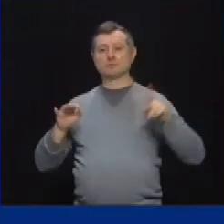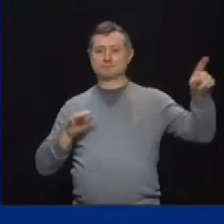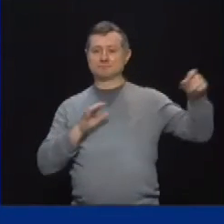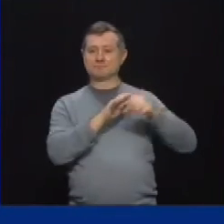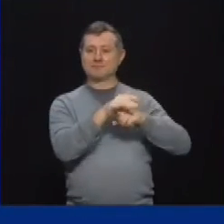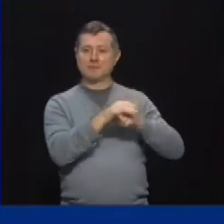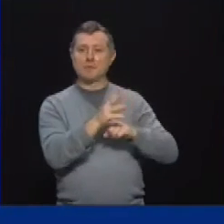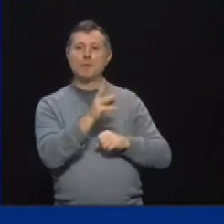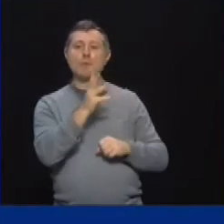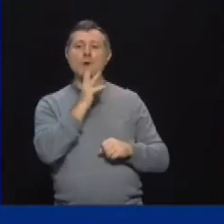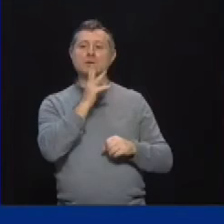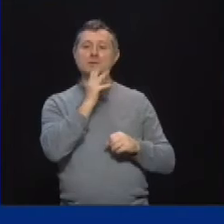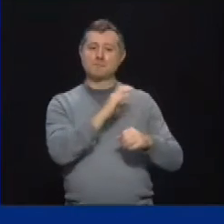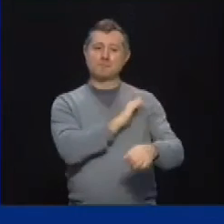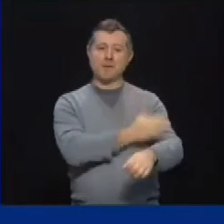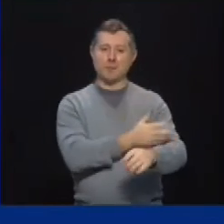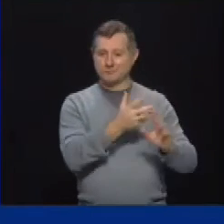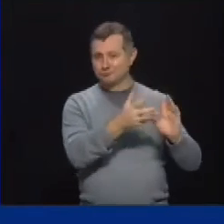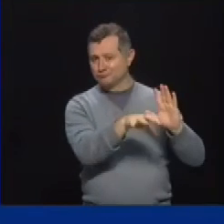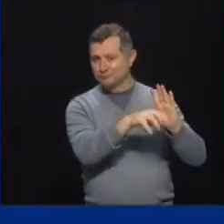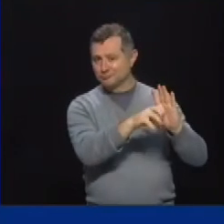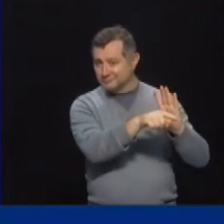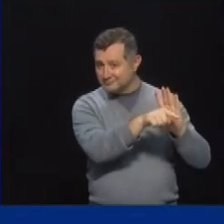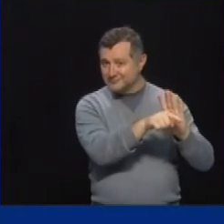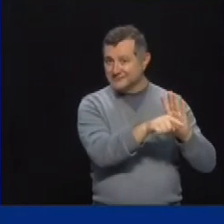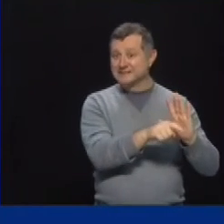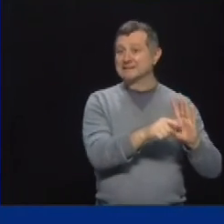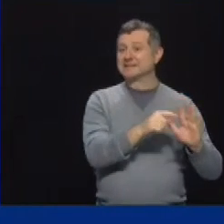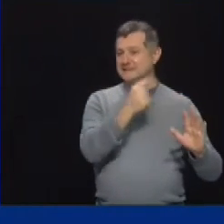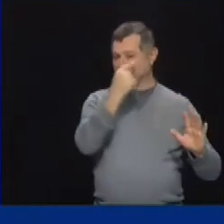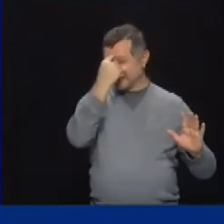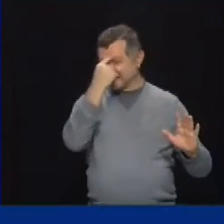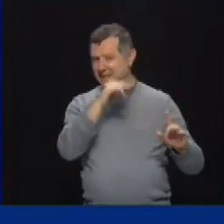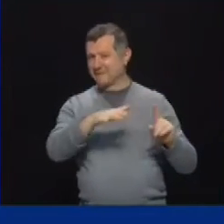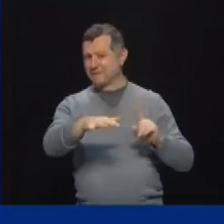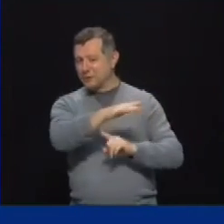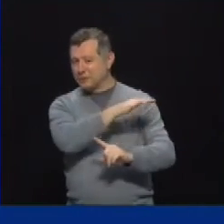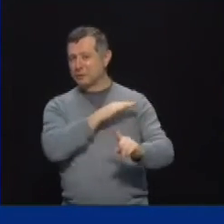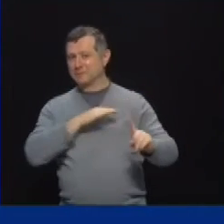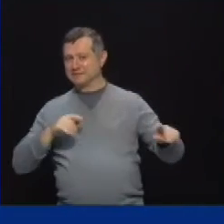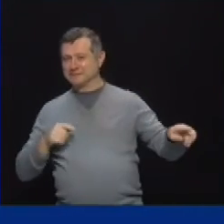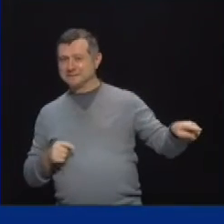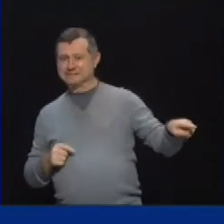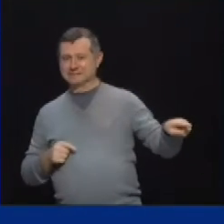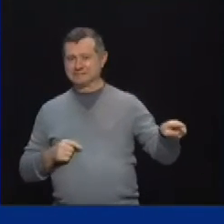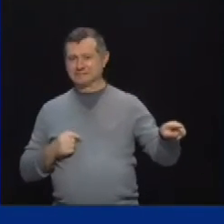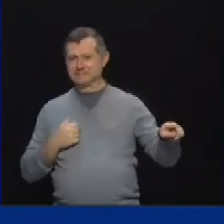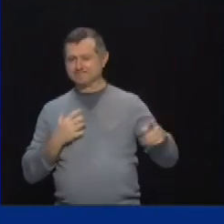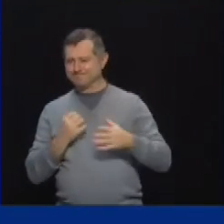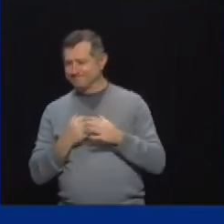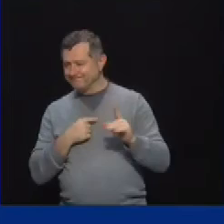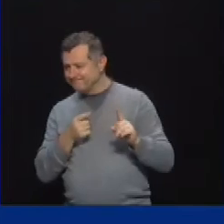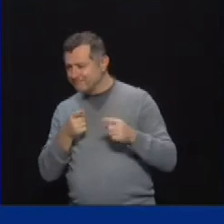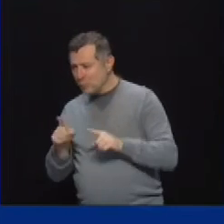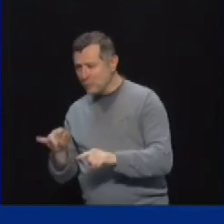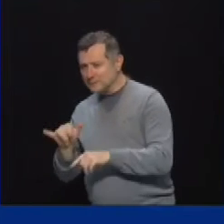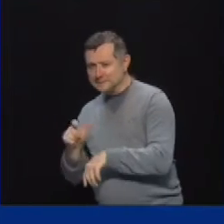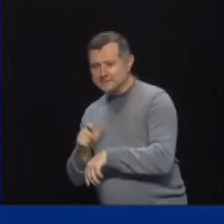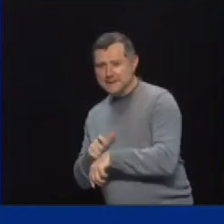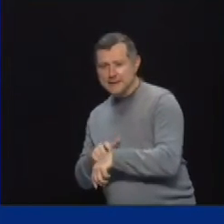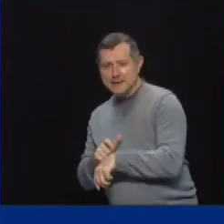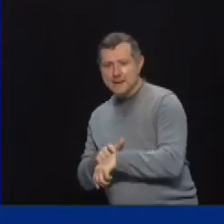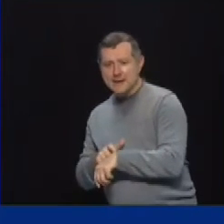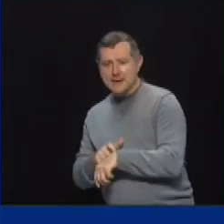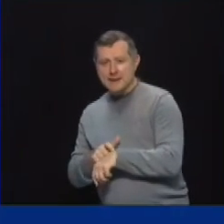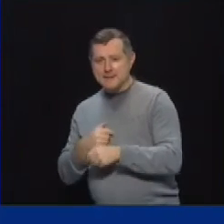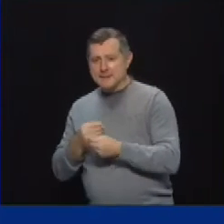that we can do a lot in the energy space, the environmental space, while we're creating more jobs. But those big infrastructures you talk about in the city,